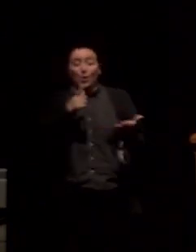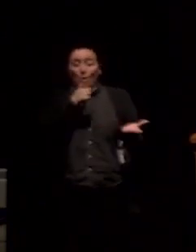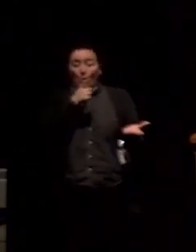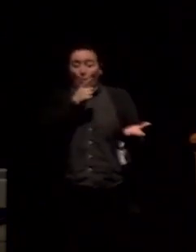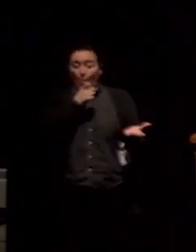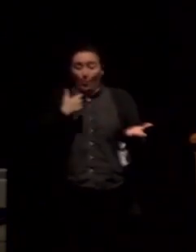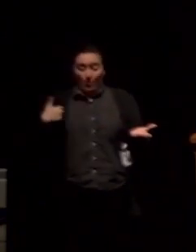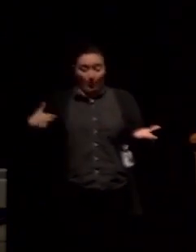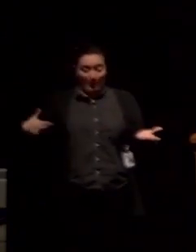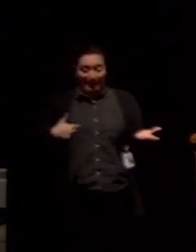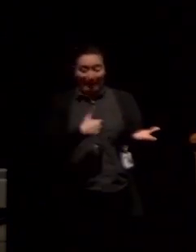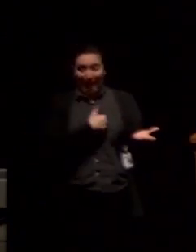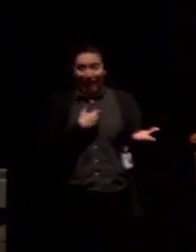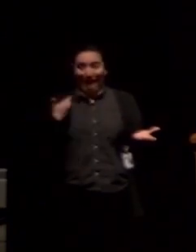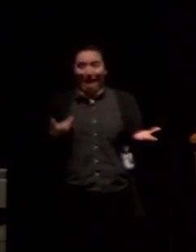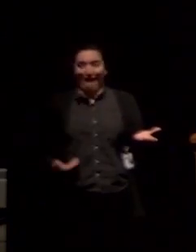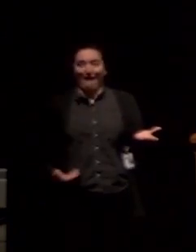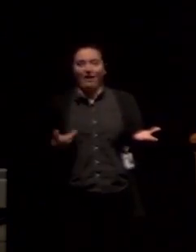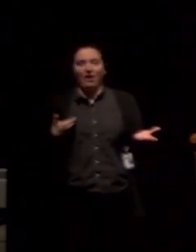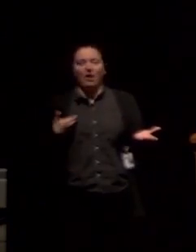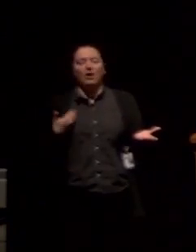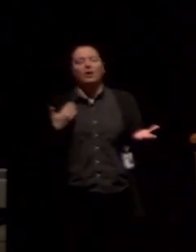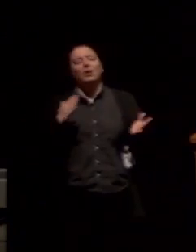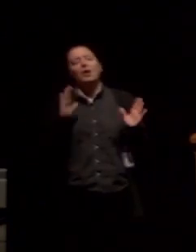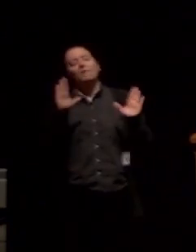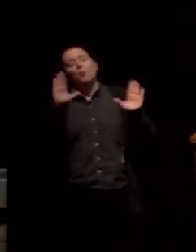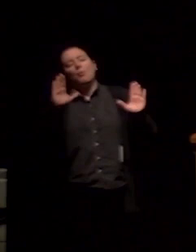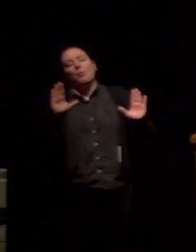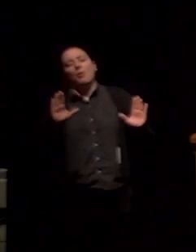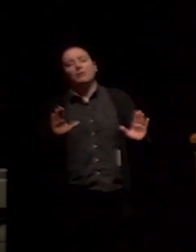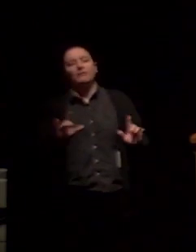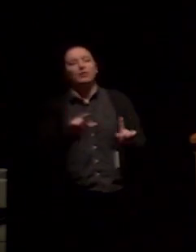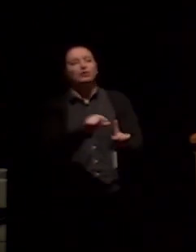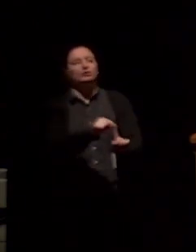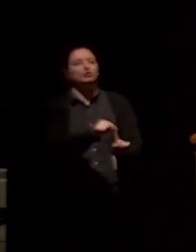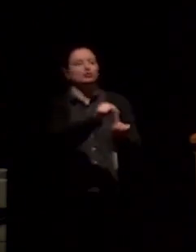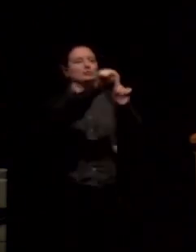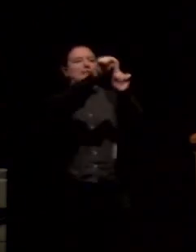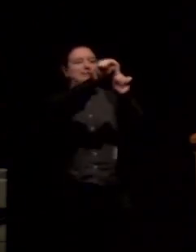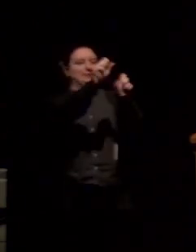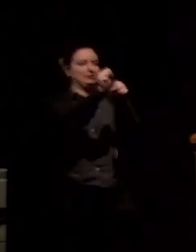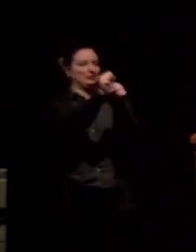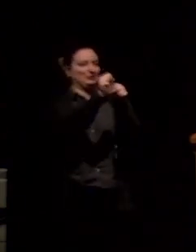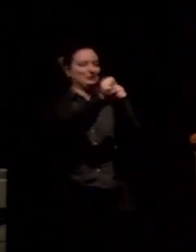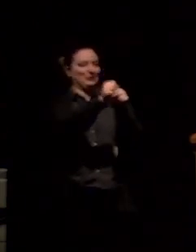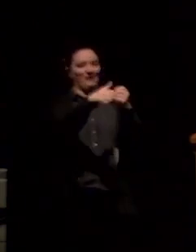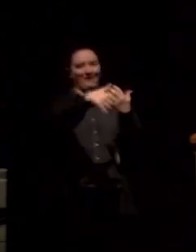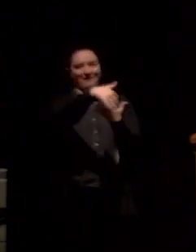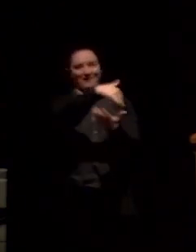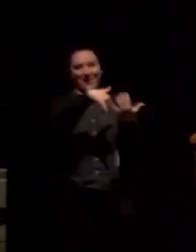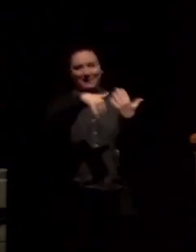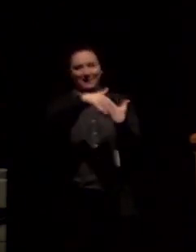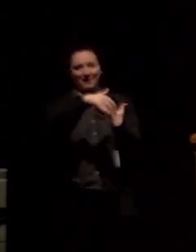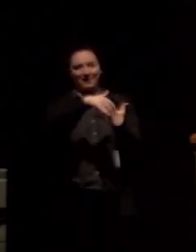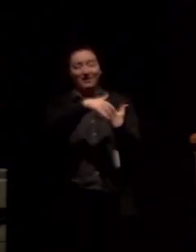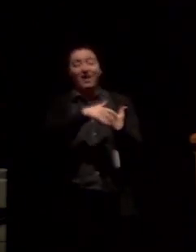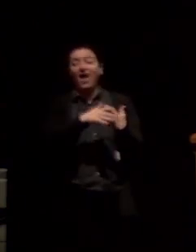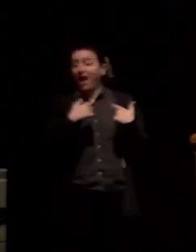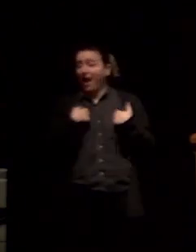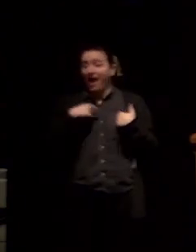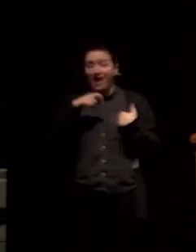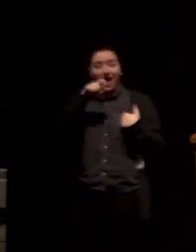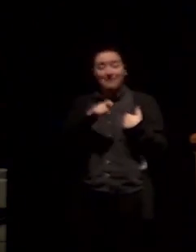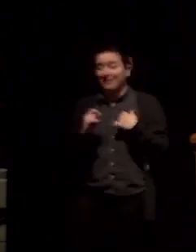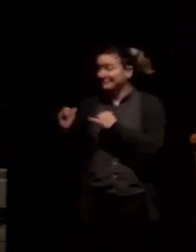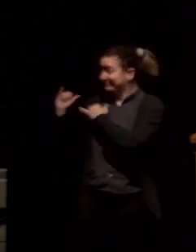have a wonderful, unique work environment. And I know I do some of the same things to take care of myself,